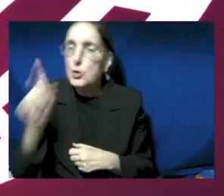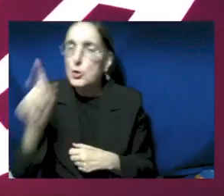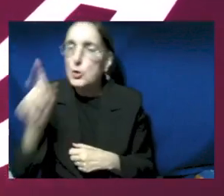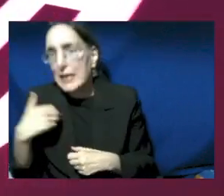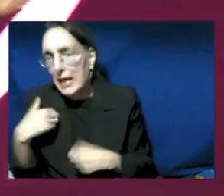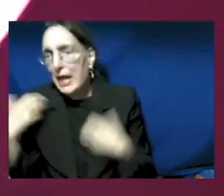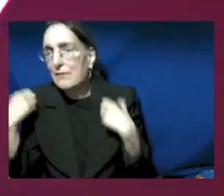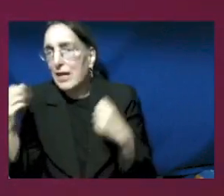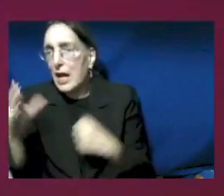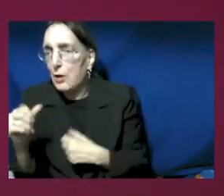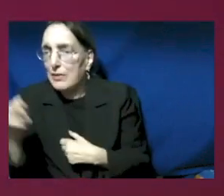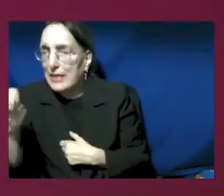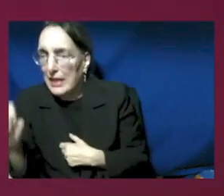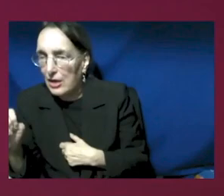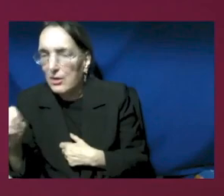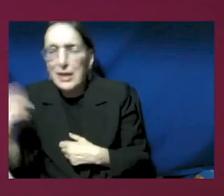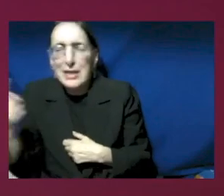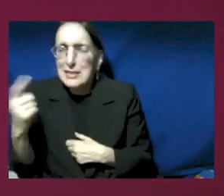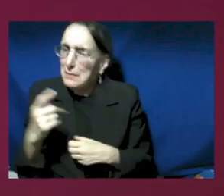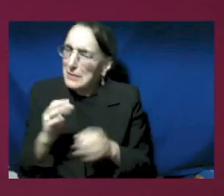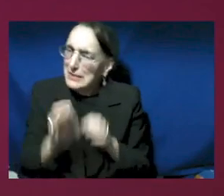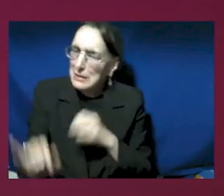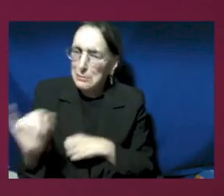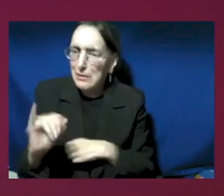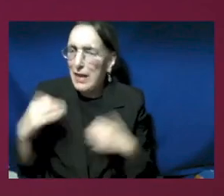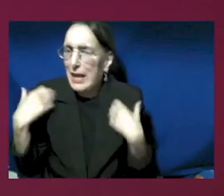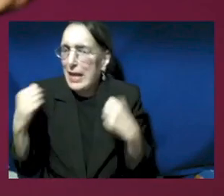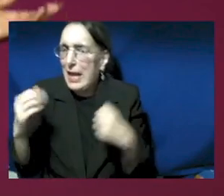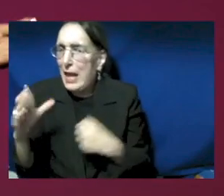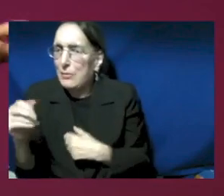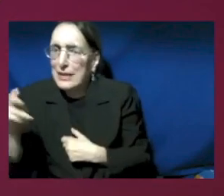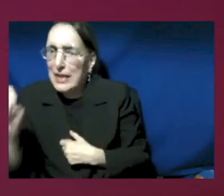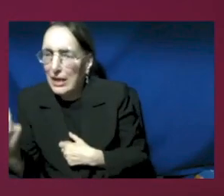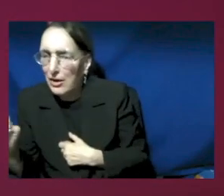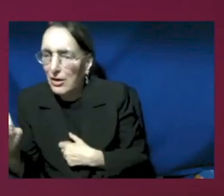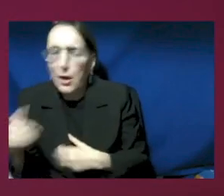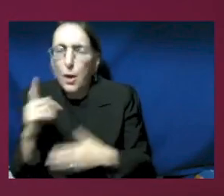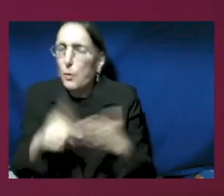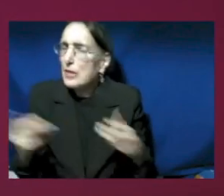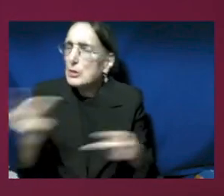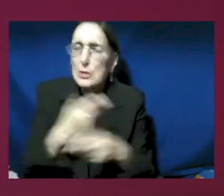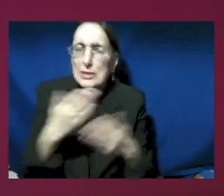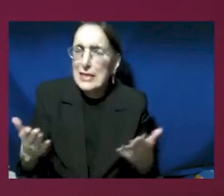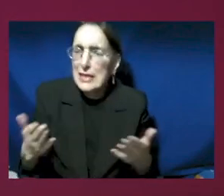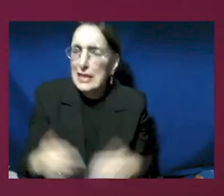simple. Something as simple as healthcare. What's the worst case scenario? Everybody get healthcare and then people get well.